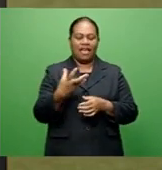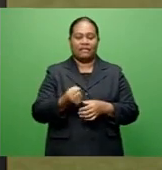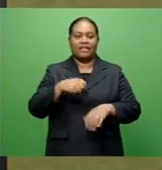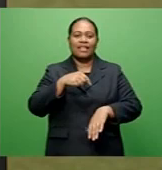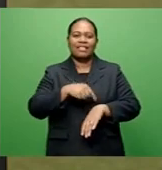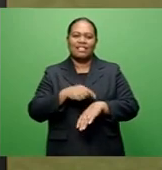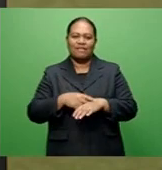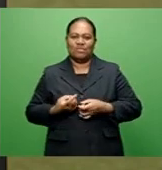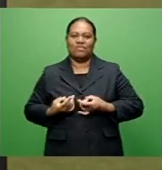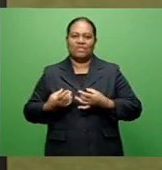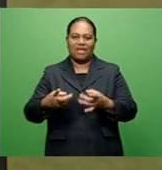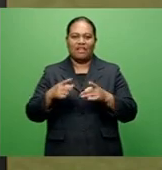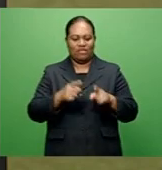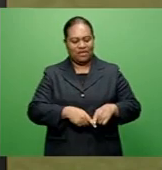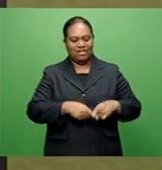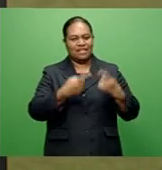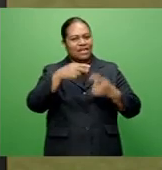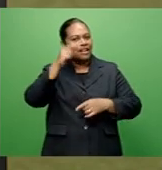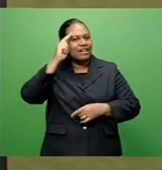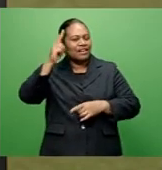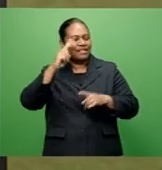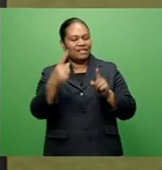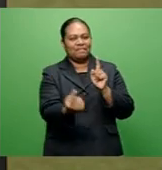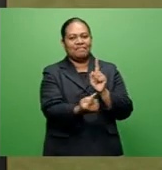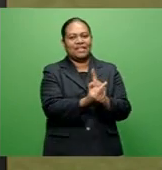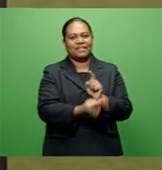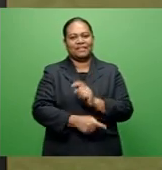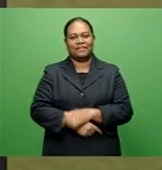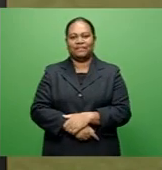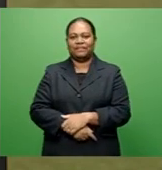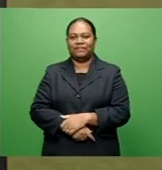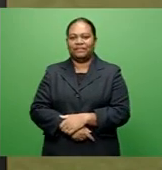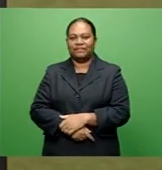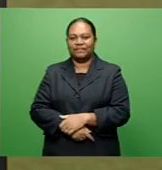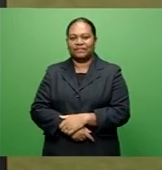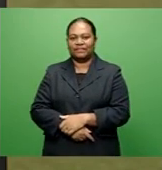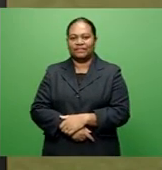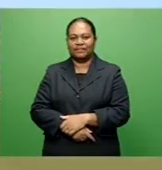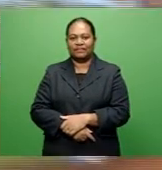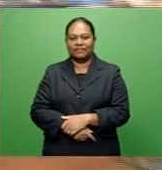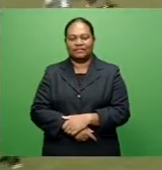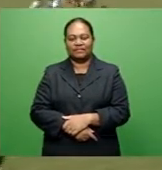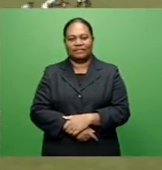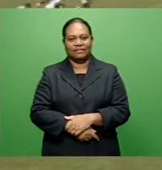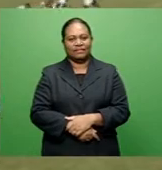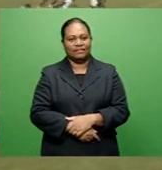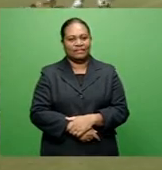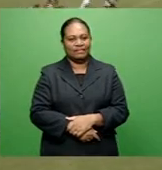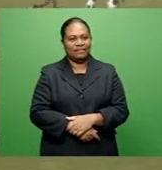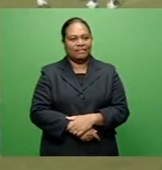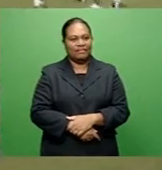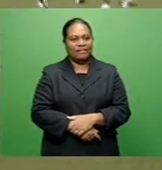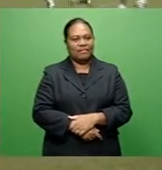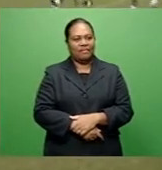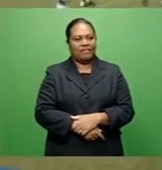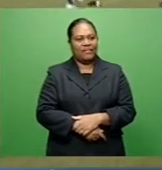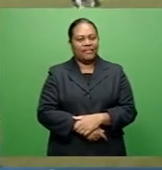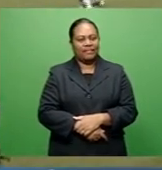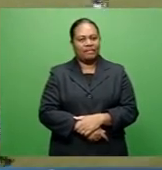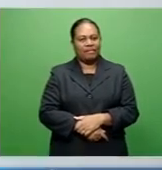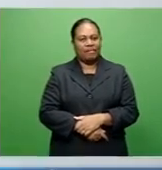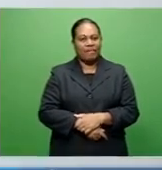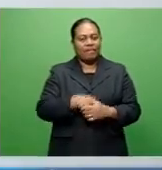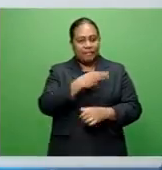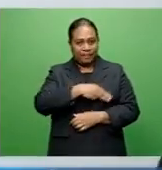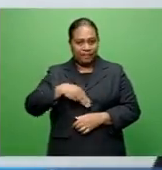to prepare for the various national meets. Tale Matarakula reports. He goes in front of the